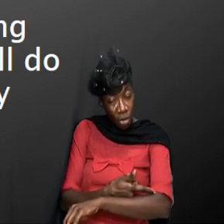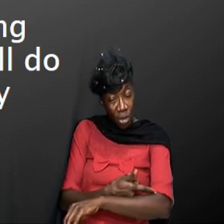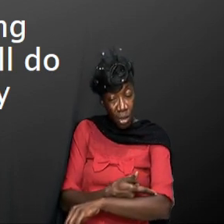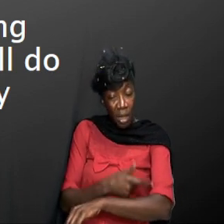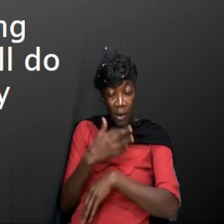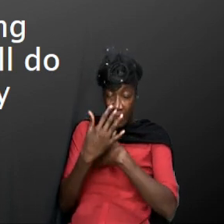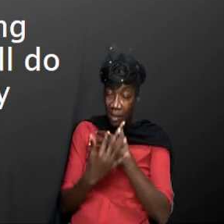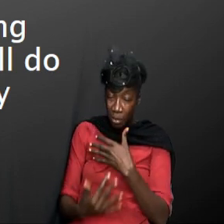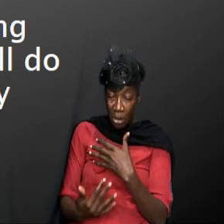this day and age?